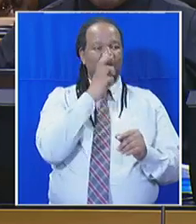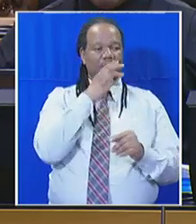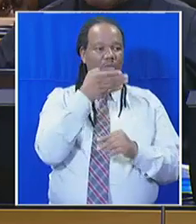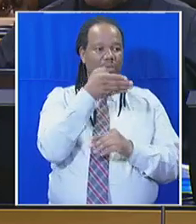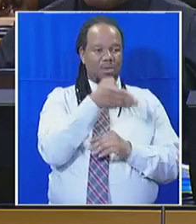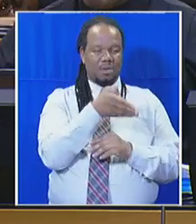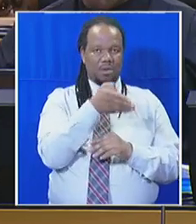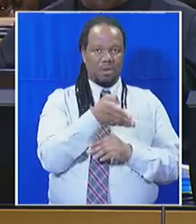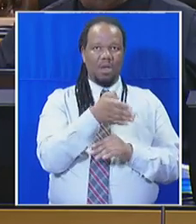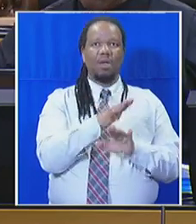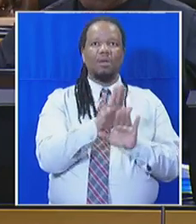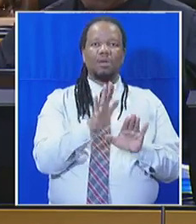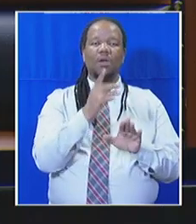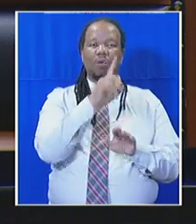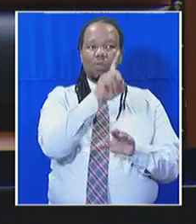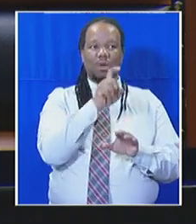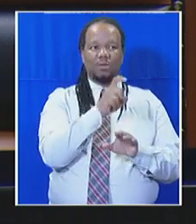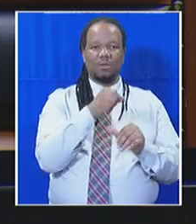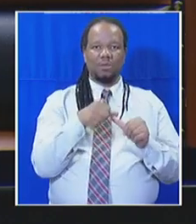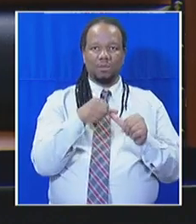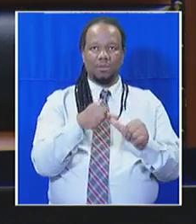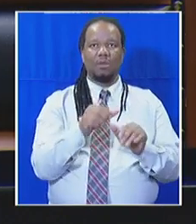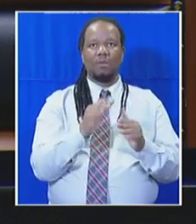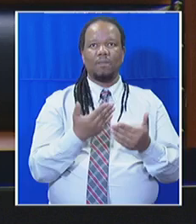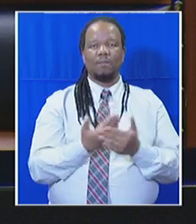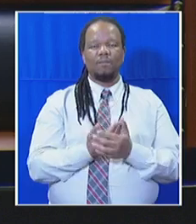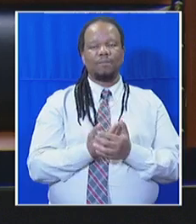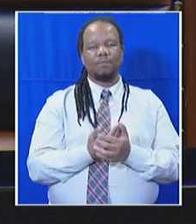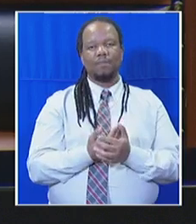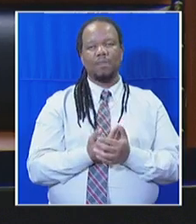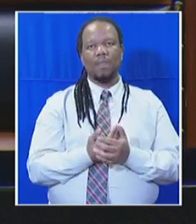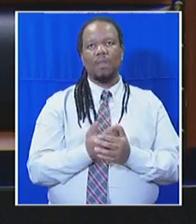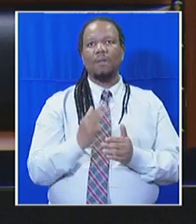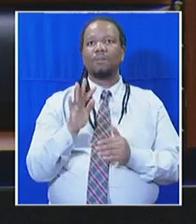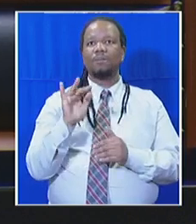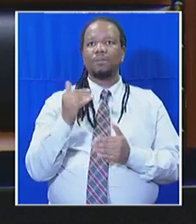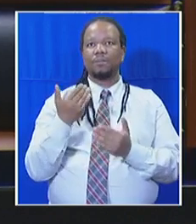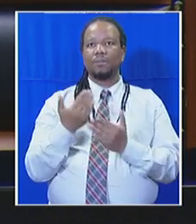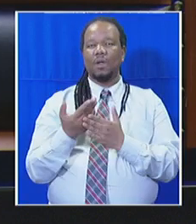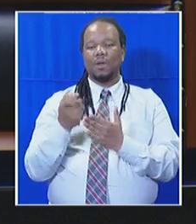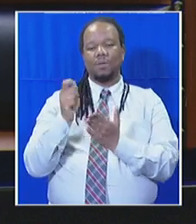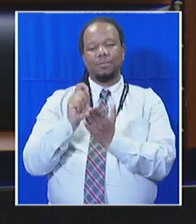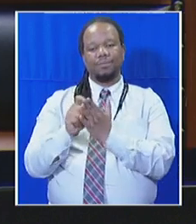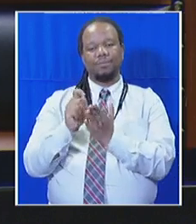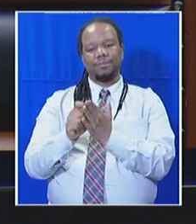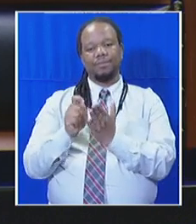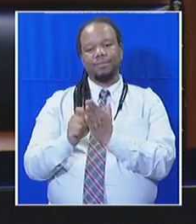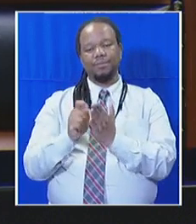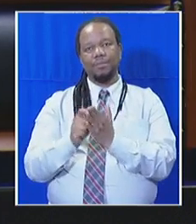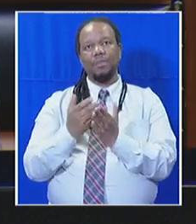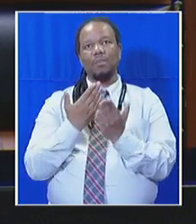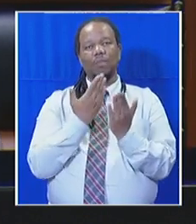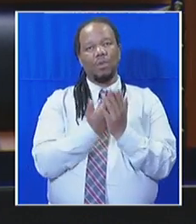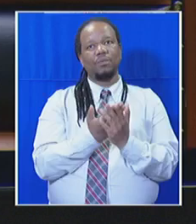turn to proceed. answer oral questions. We proceed. I think that is something that you can write on a substantive motion to say that.